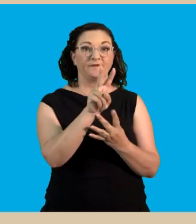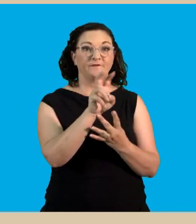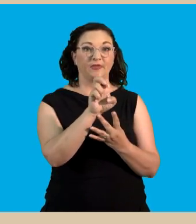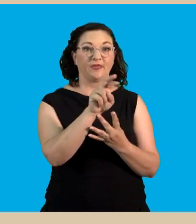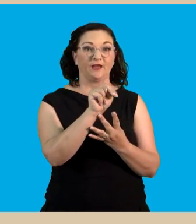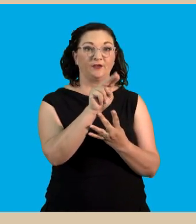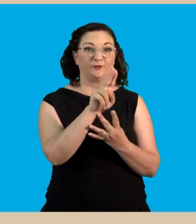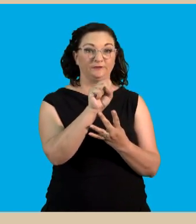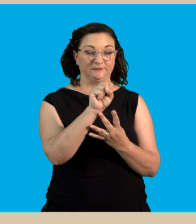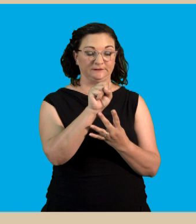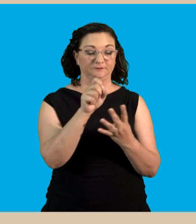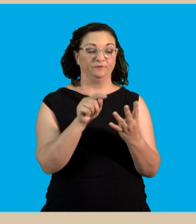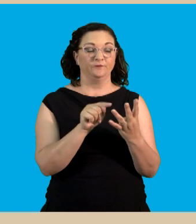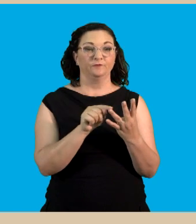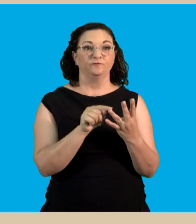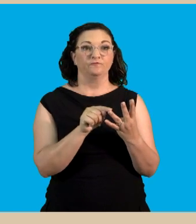Venus,